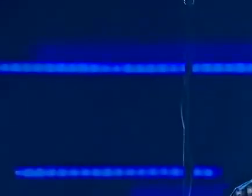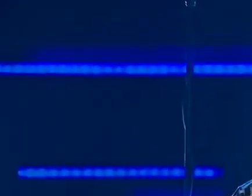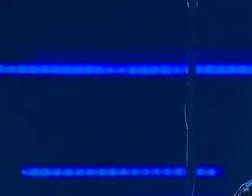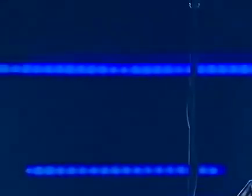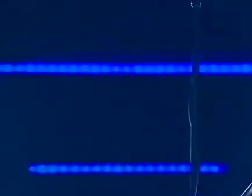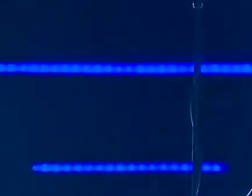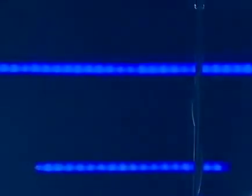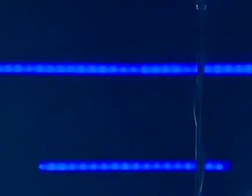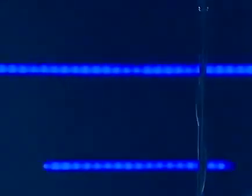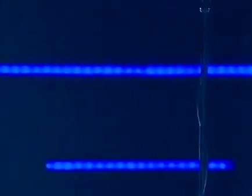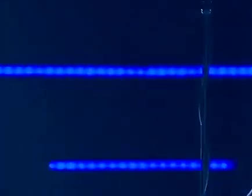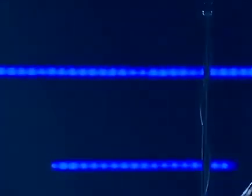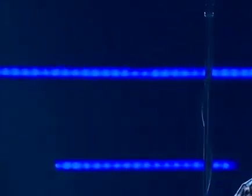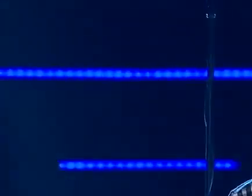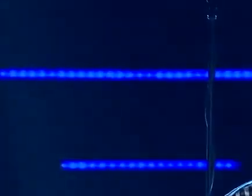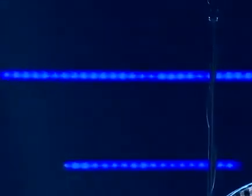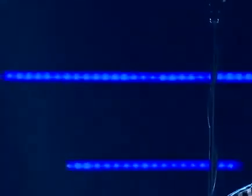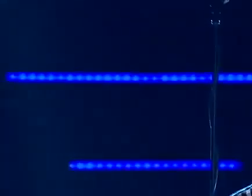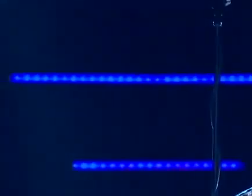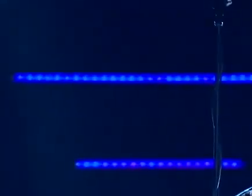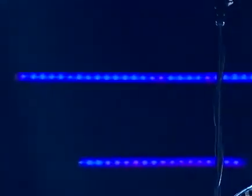Amen.